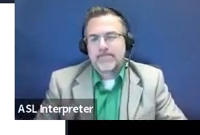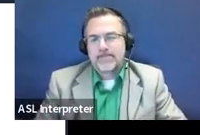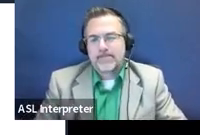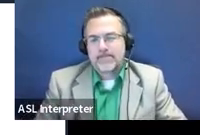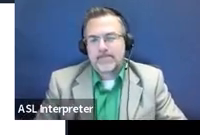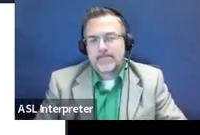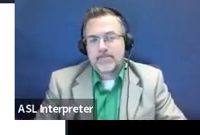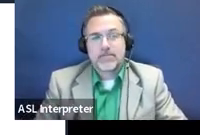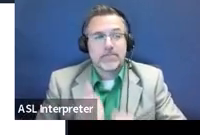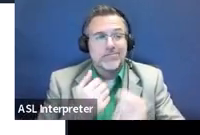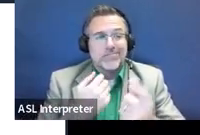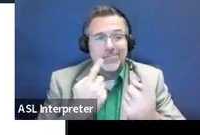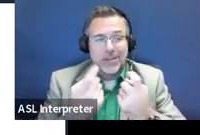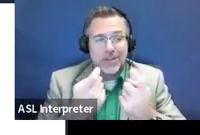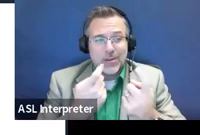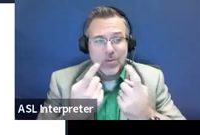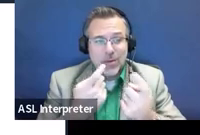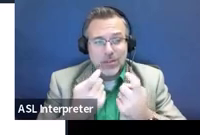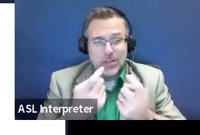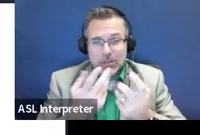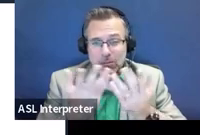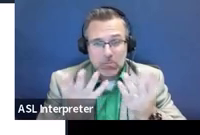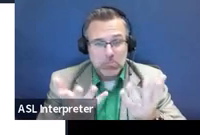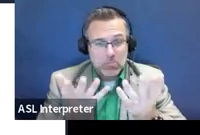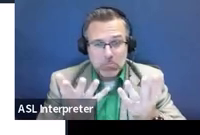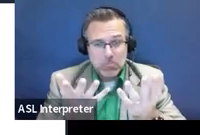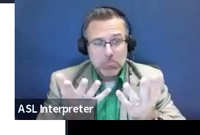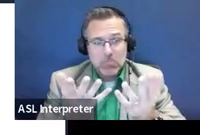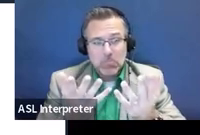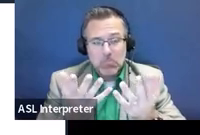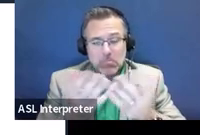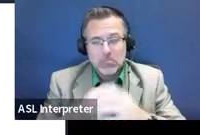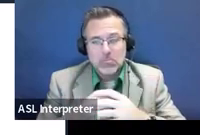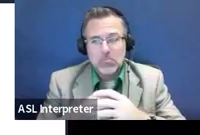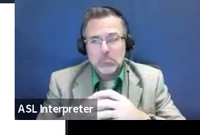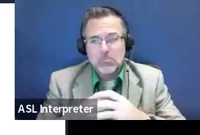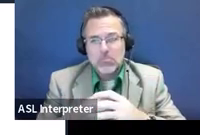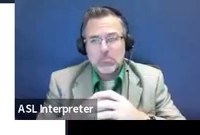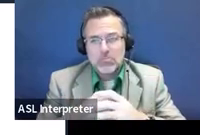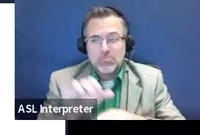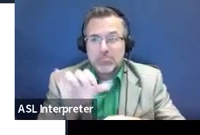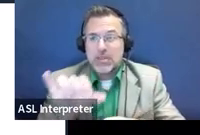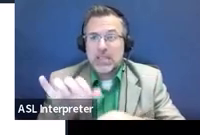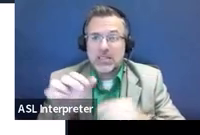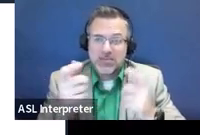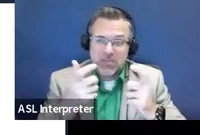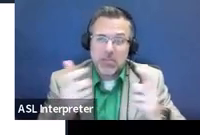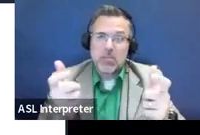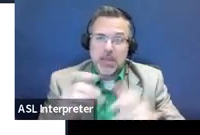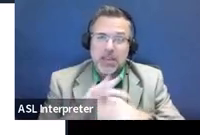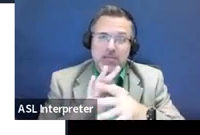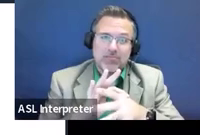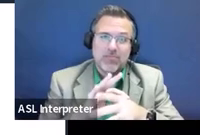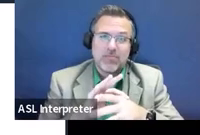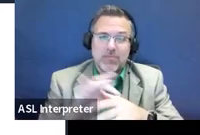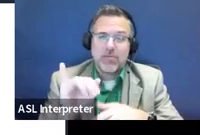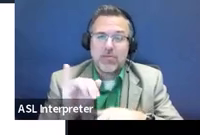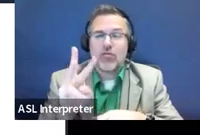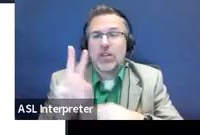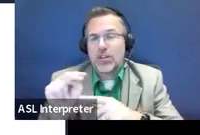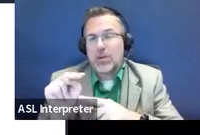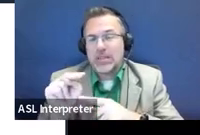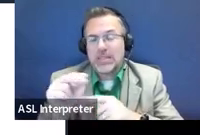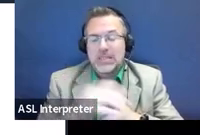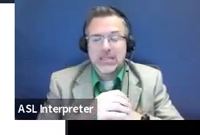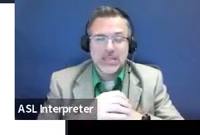All right. Any questions about those? Those are like the, I mean, that's a big meat of the IEP, really. I mean, of the written notice,